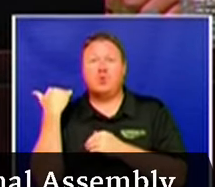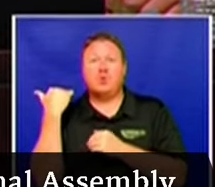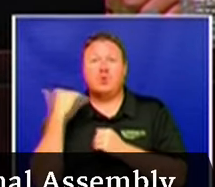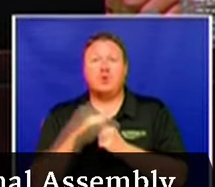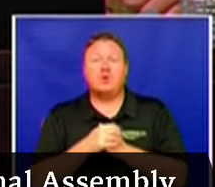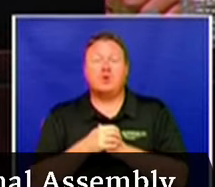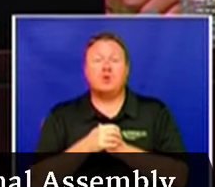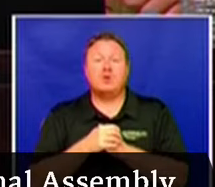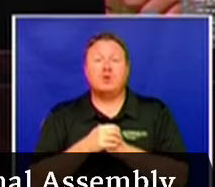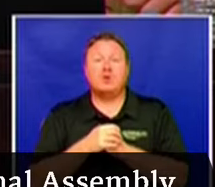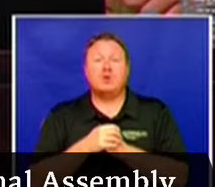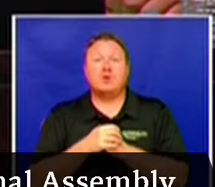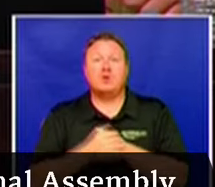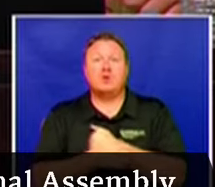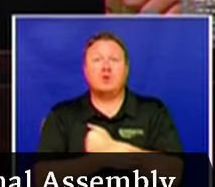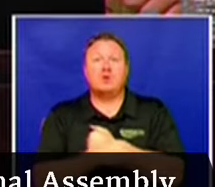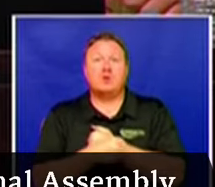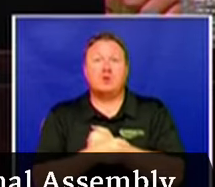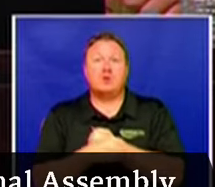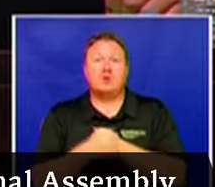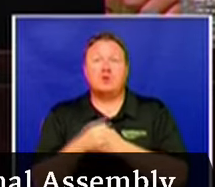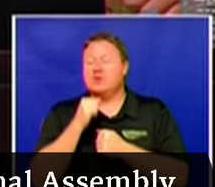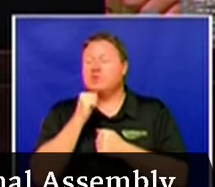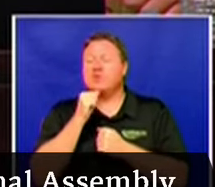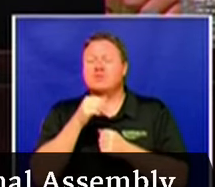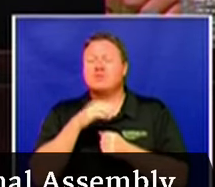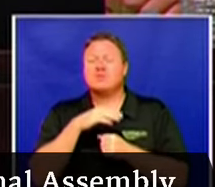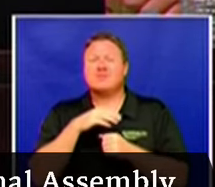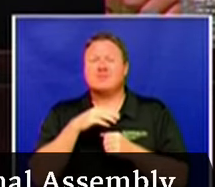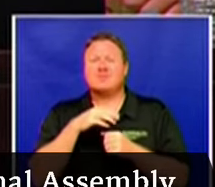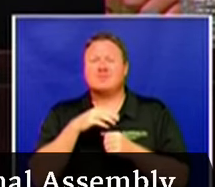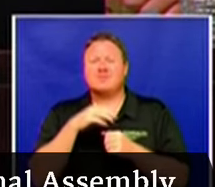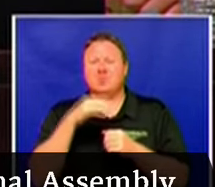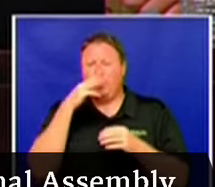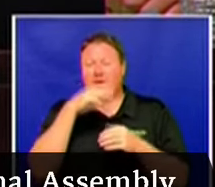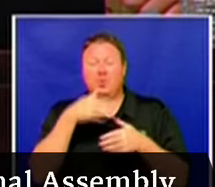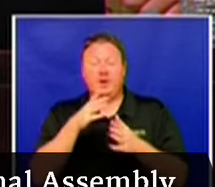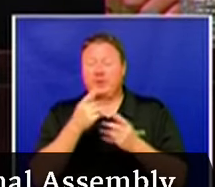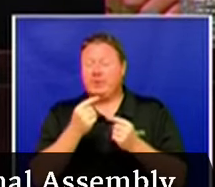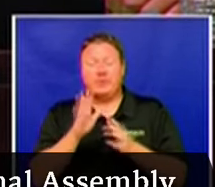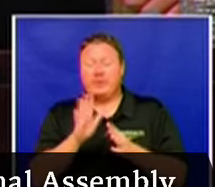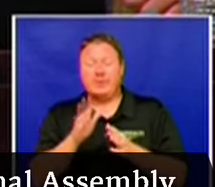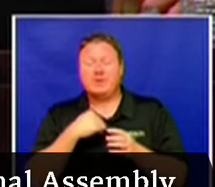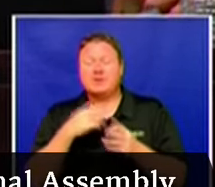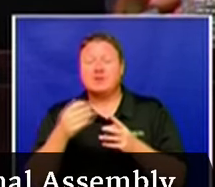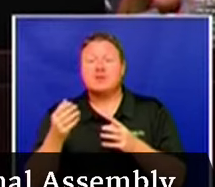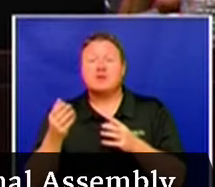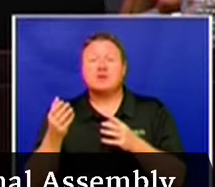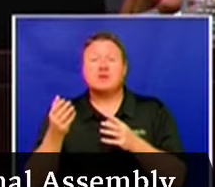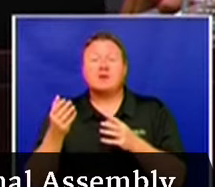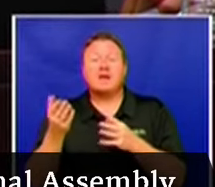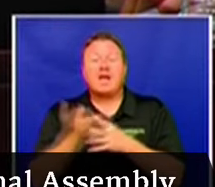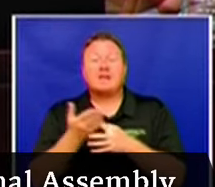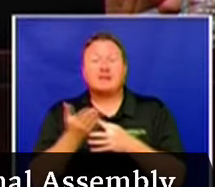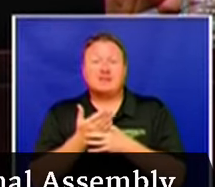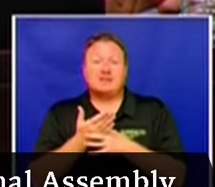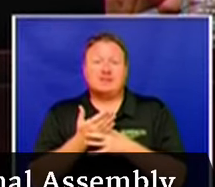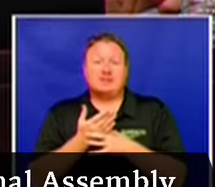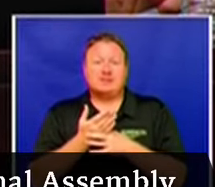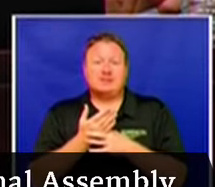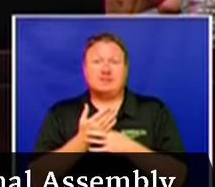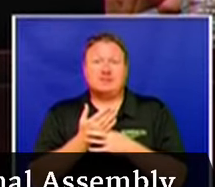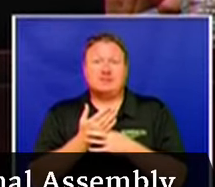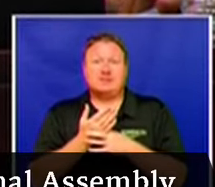in the past, and without being facetious, dealt with the cases of a number of